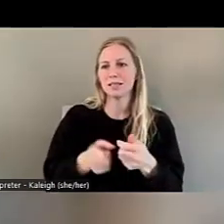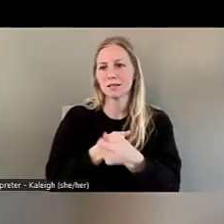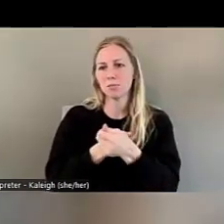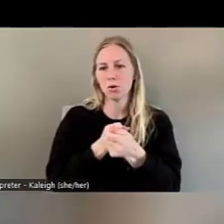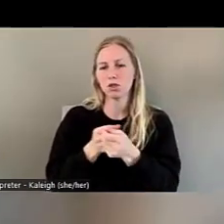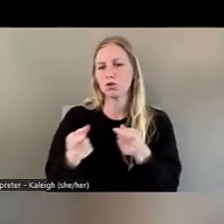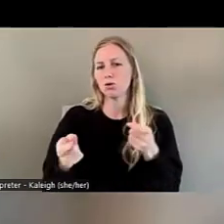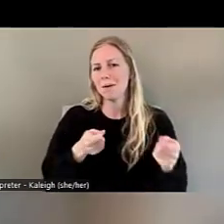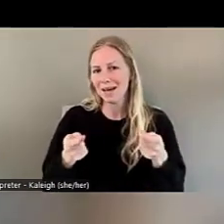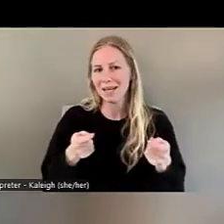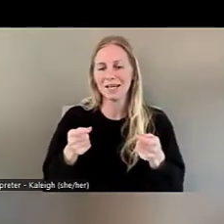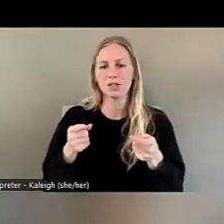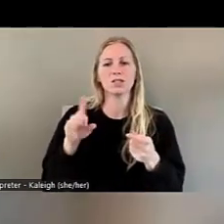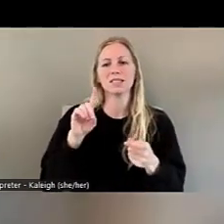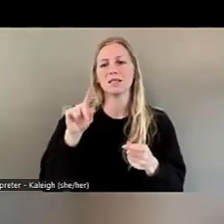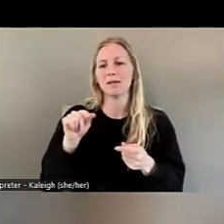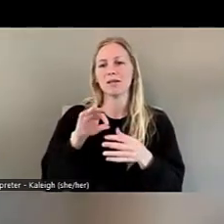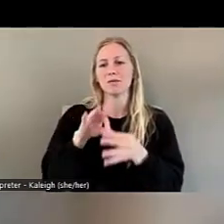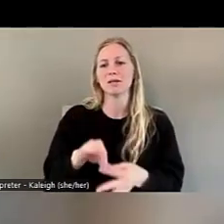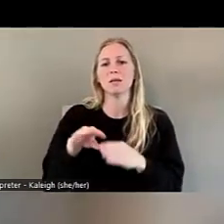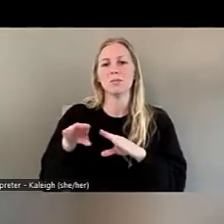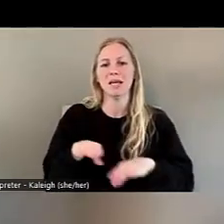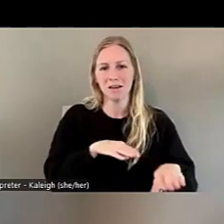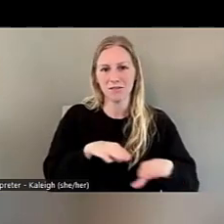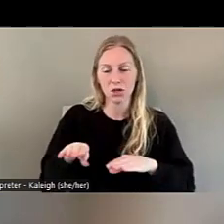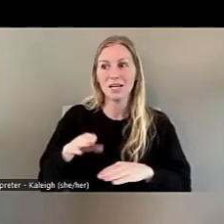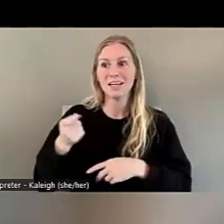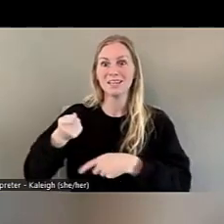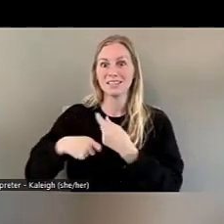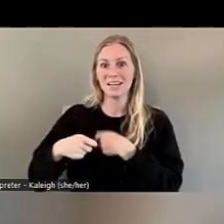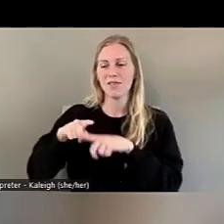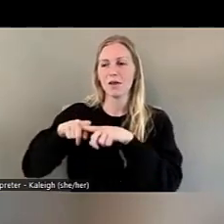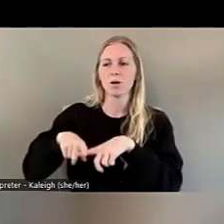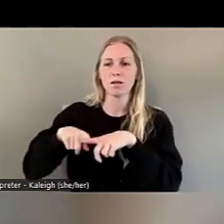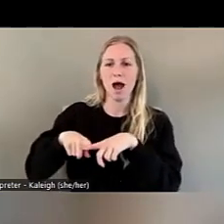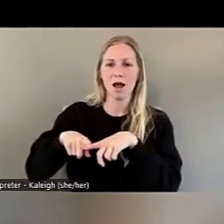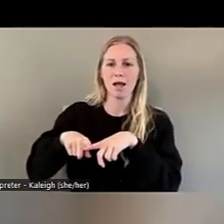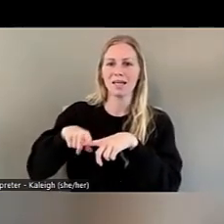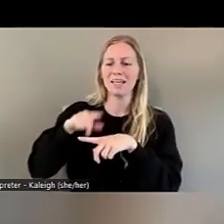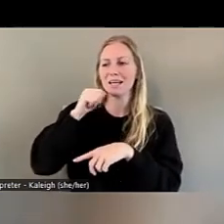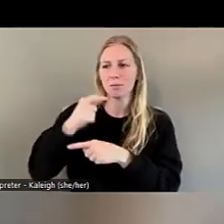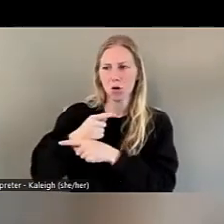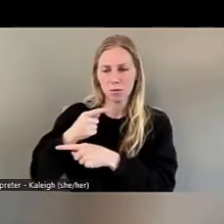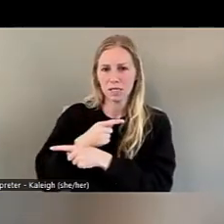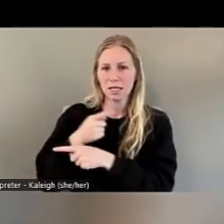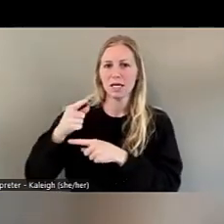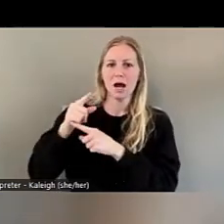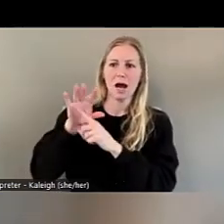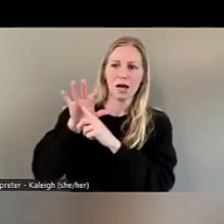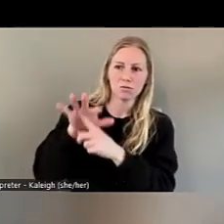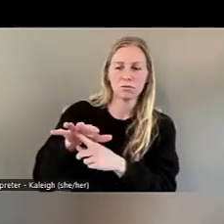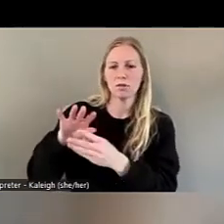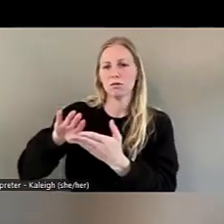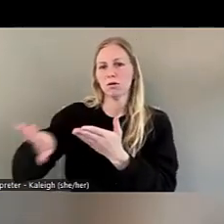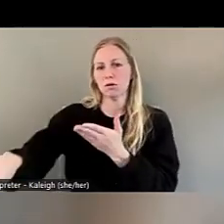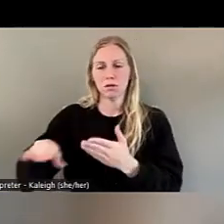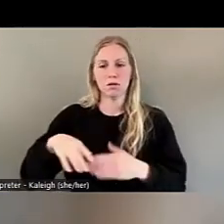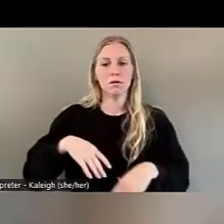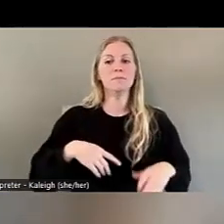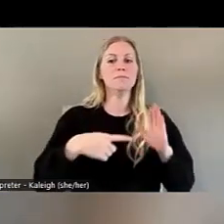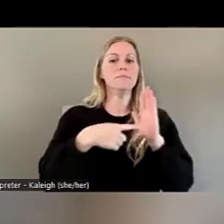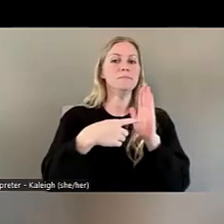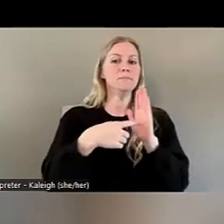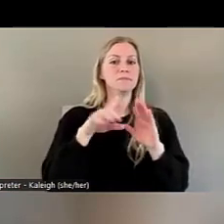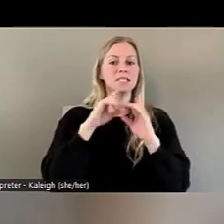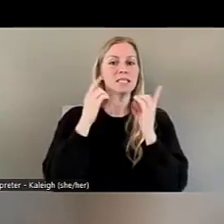behaviors, instead relying inappropriately on seclusions and restraints. For example, we found that the district